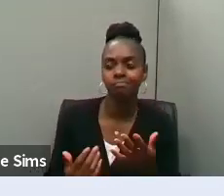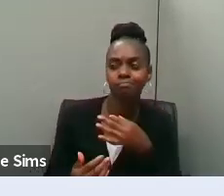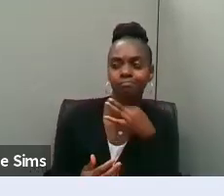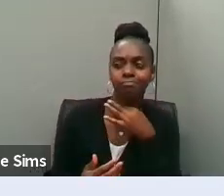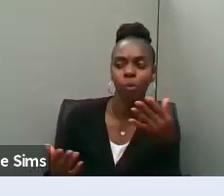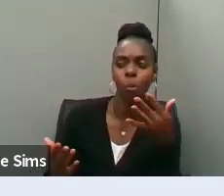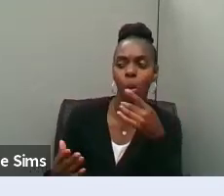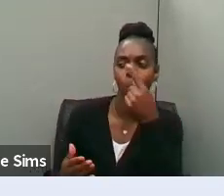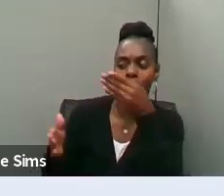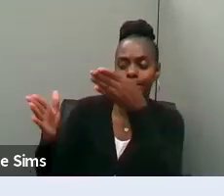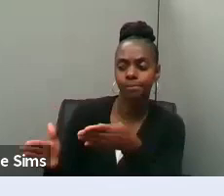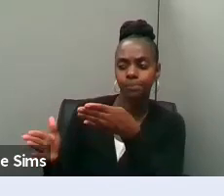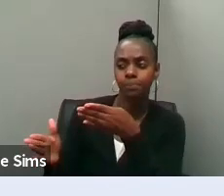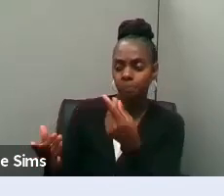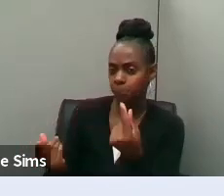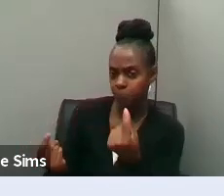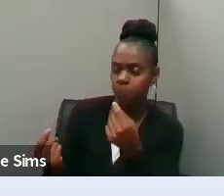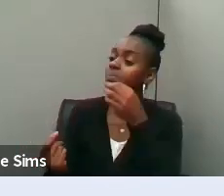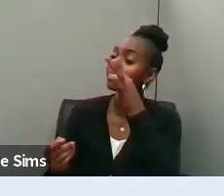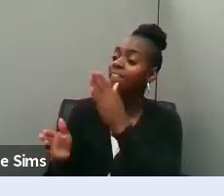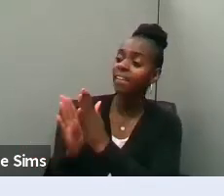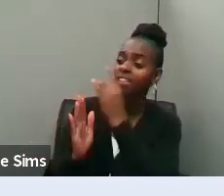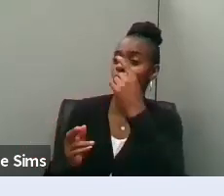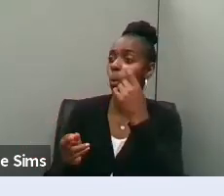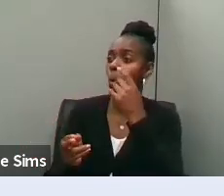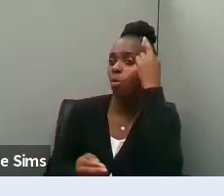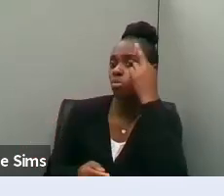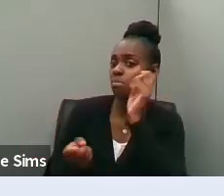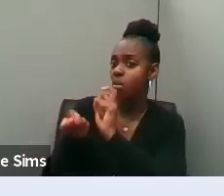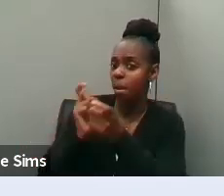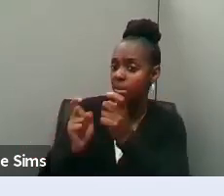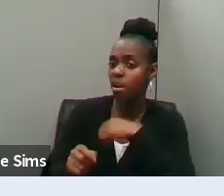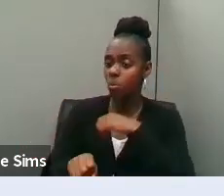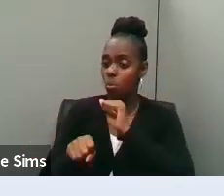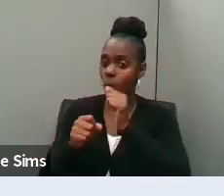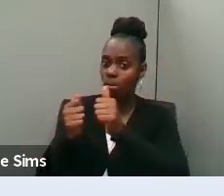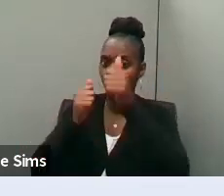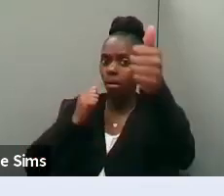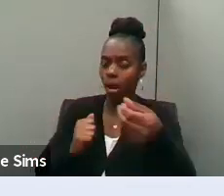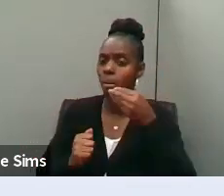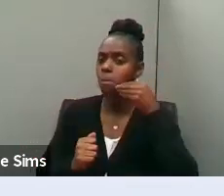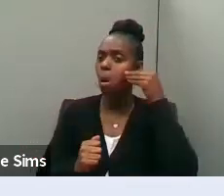an individual do if, for example, they asked for a reasonable accommodation to work remotely